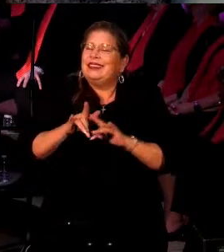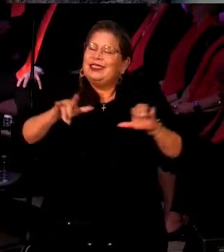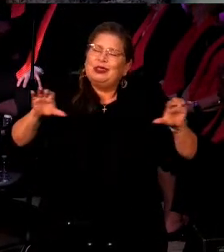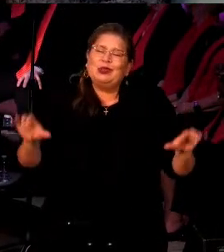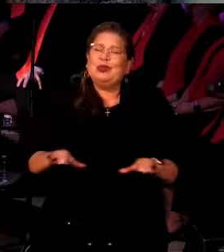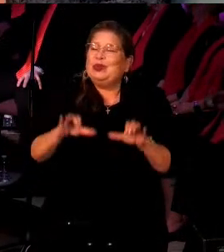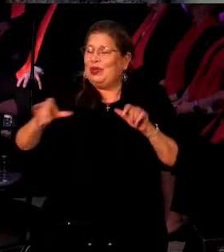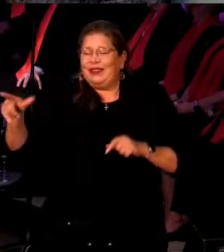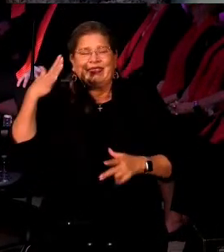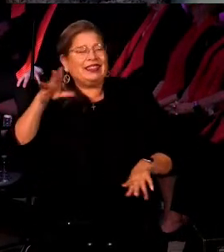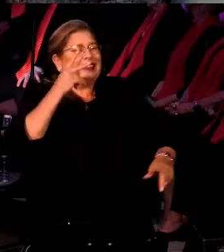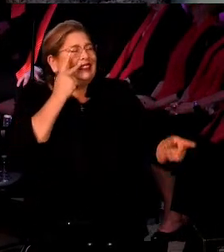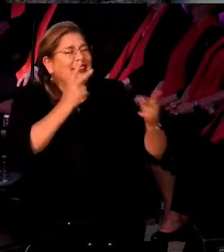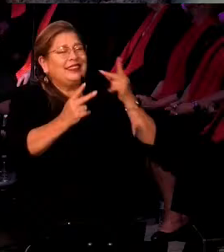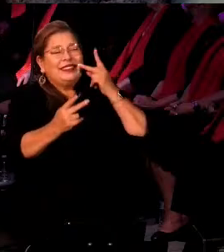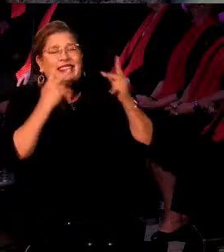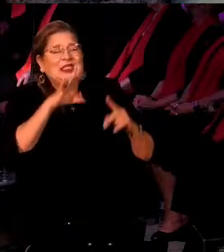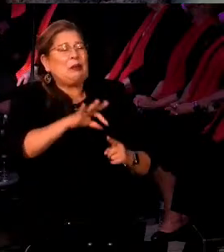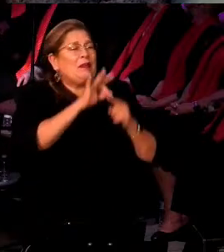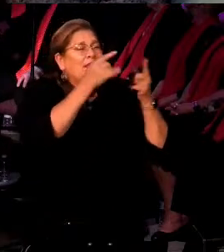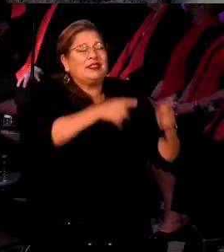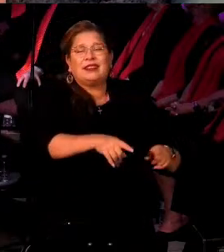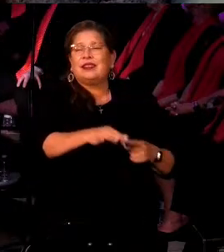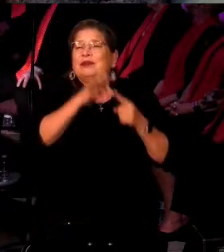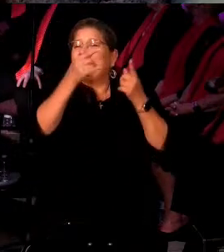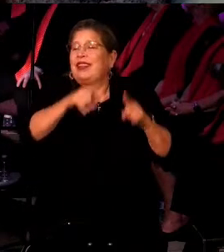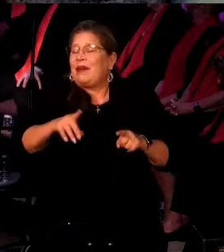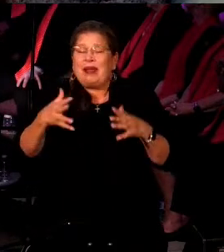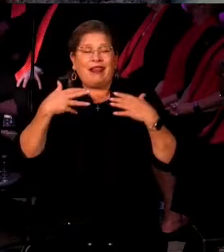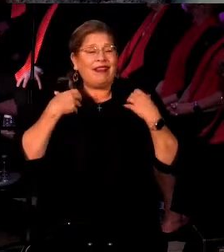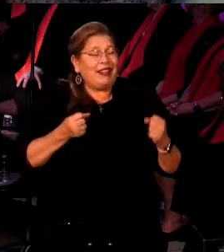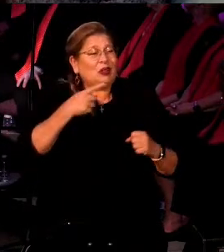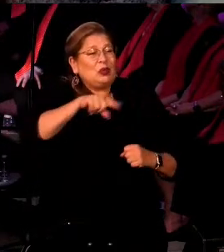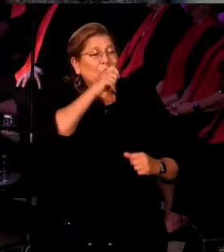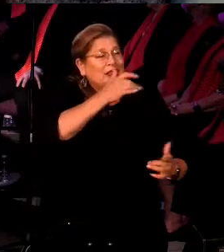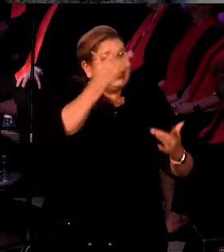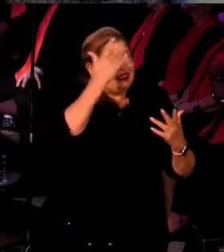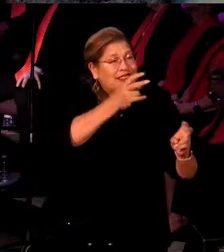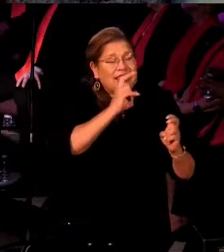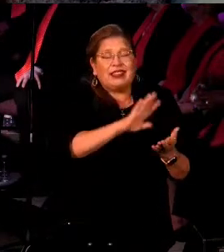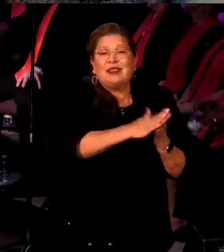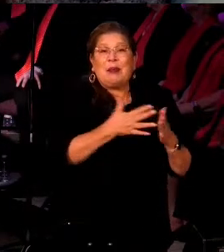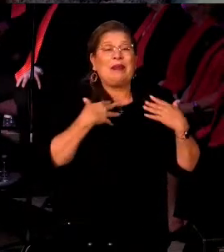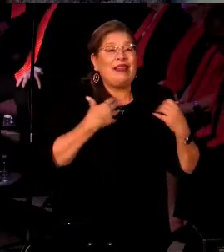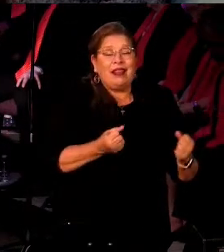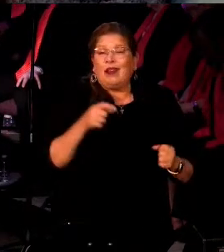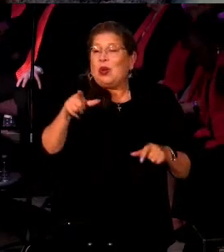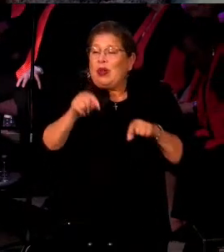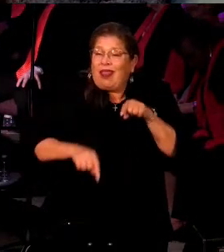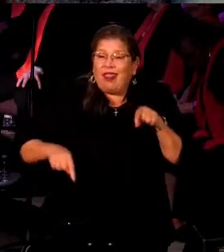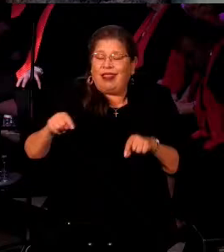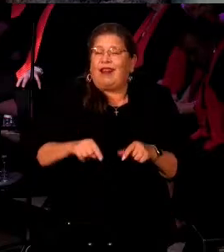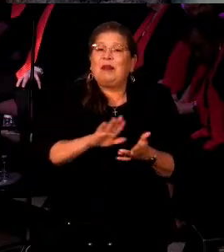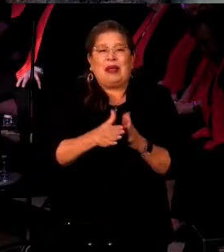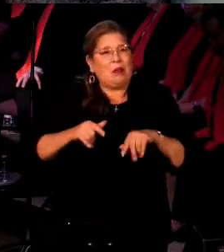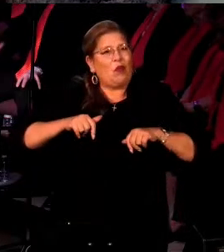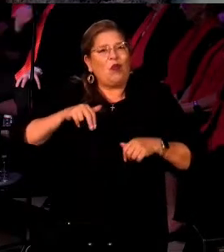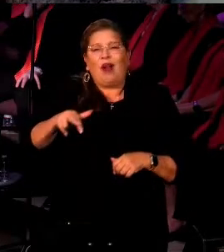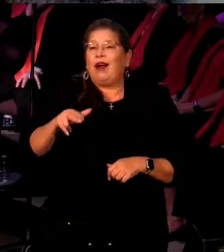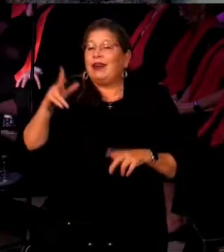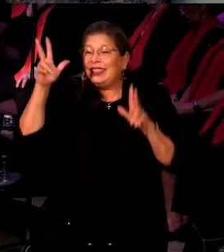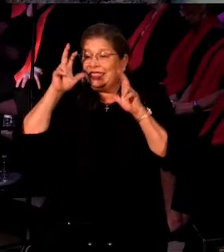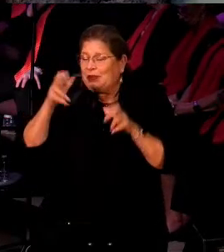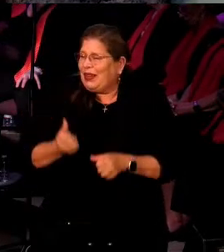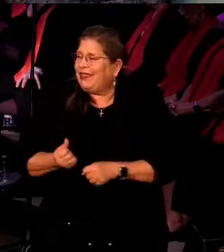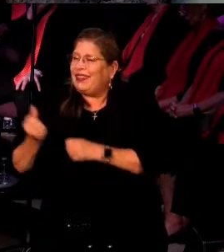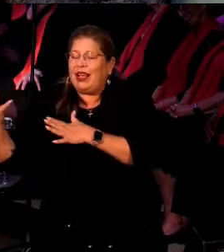they had seen, miracle after miracle, healing the sick, making the lame to walk, casting out demons, walking